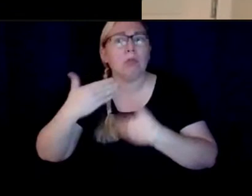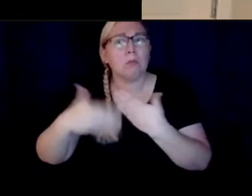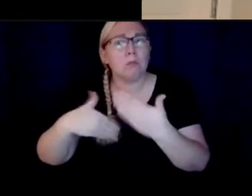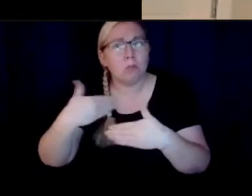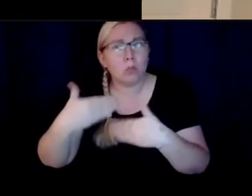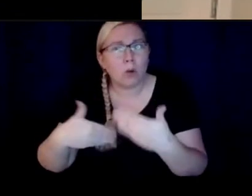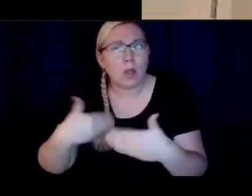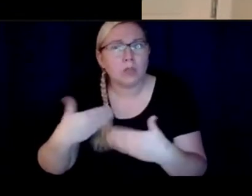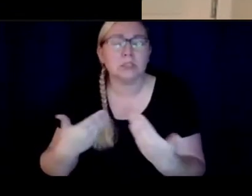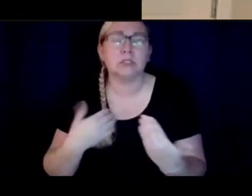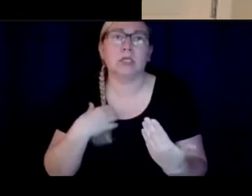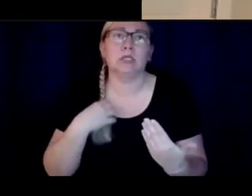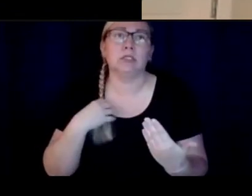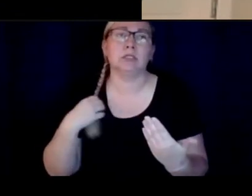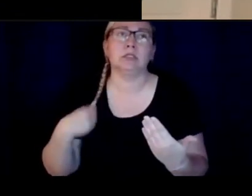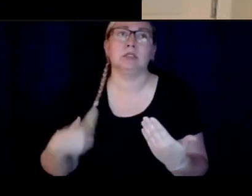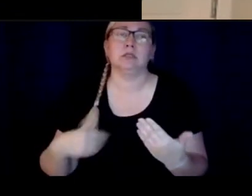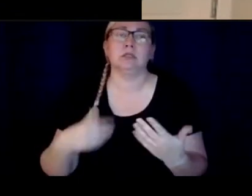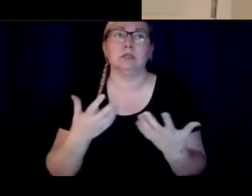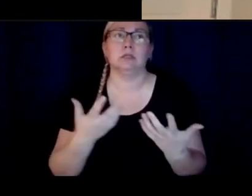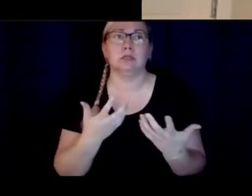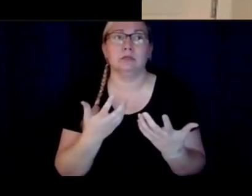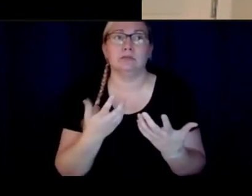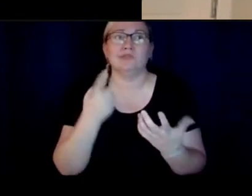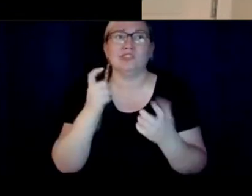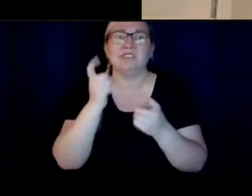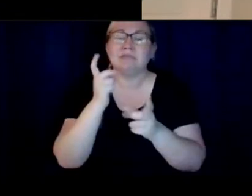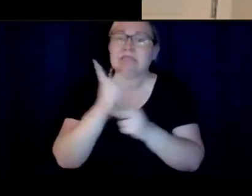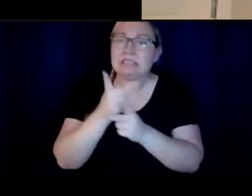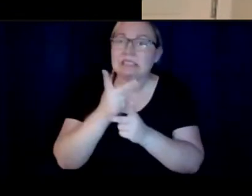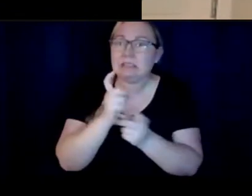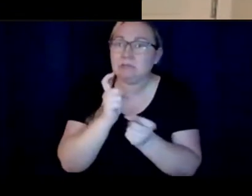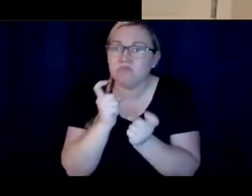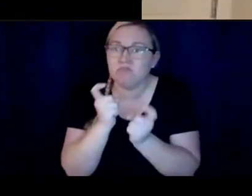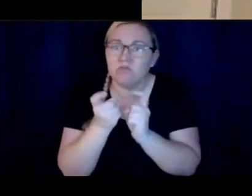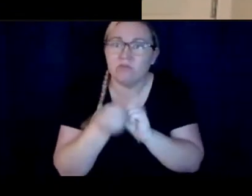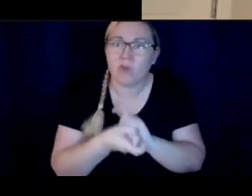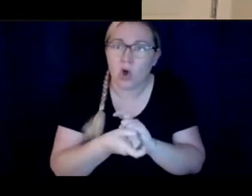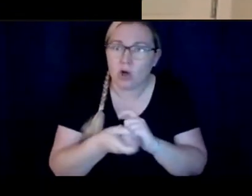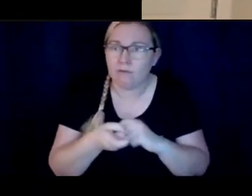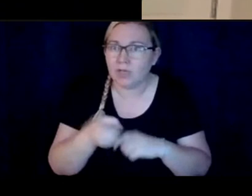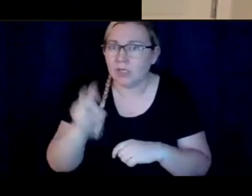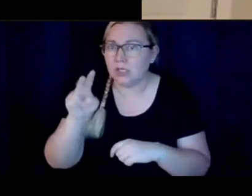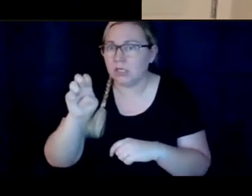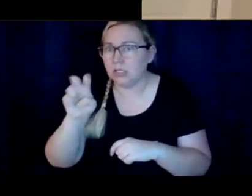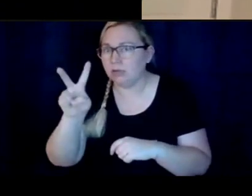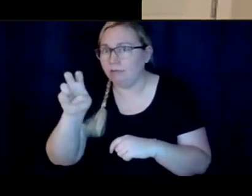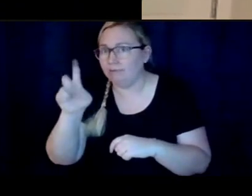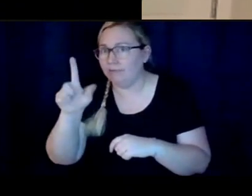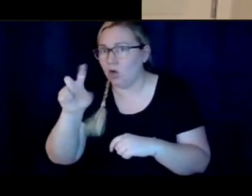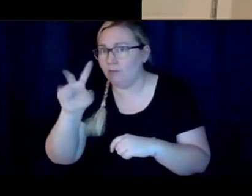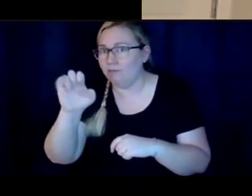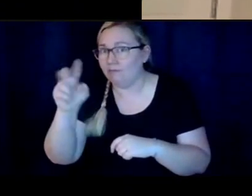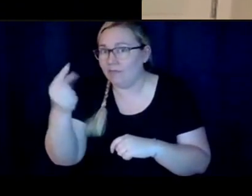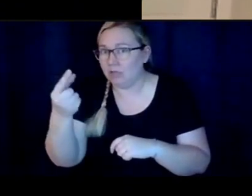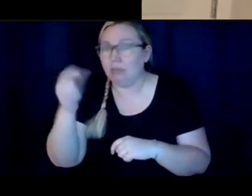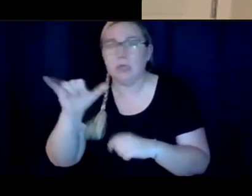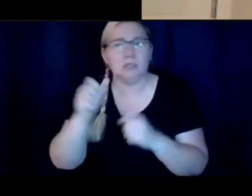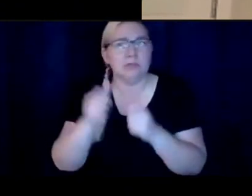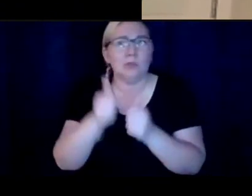this, just keep evolving, you know. I think that's to me the most important thing about